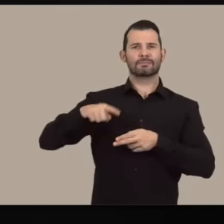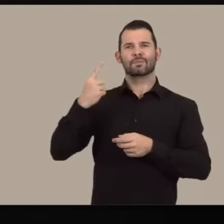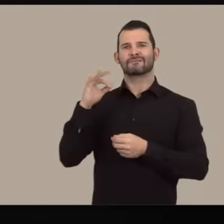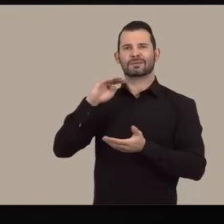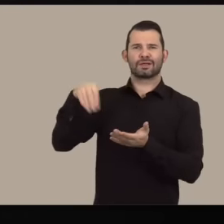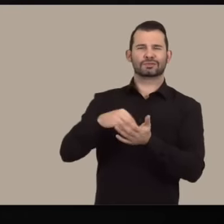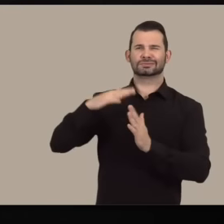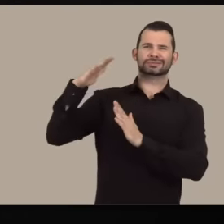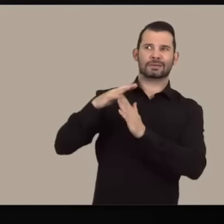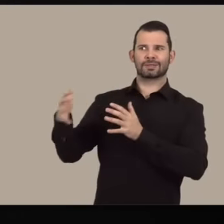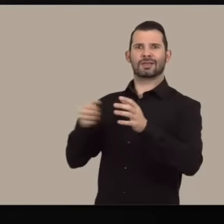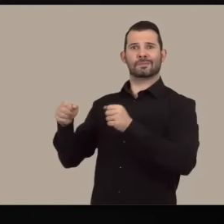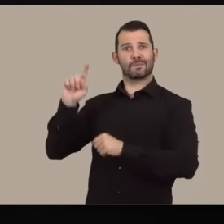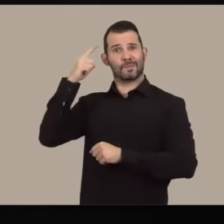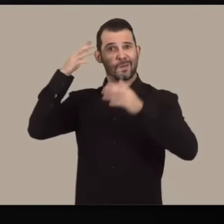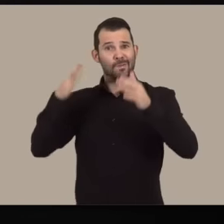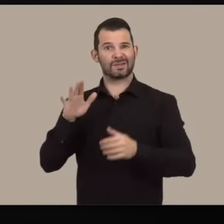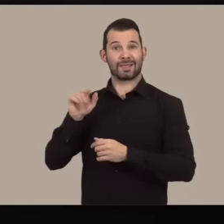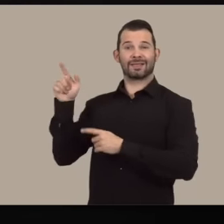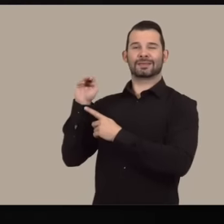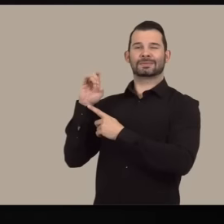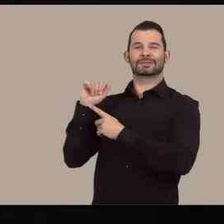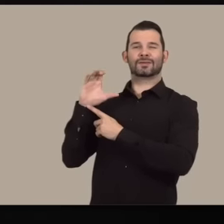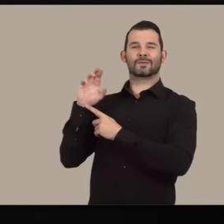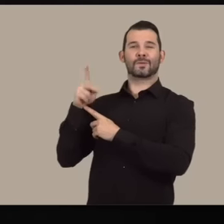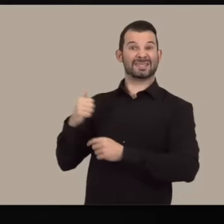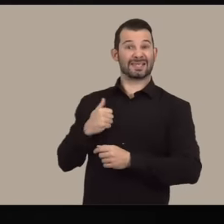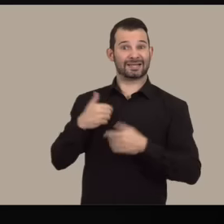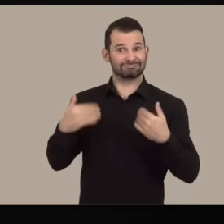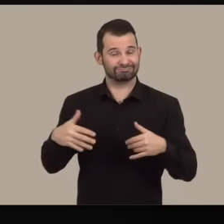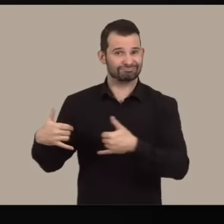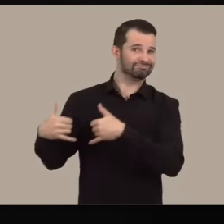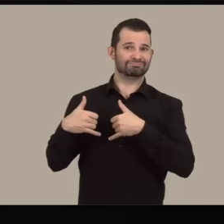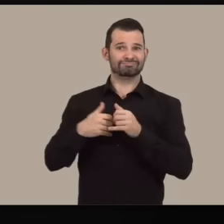one of Montreal's top employers by MediaCorp Canada.